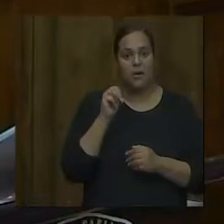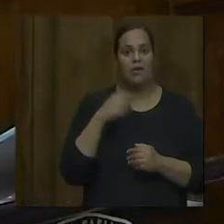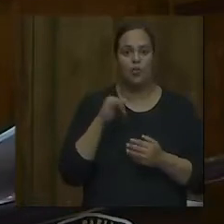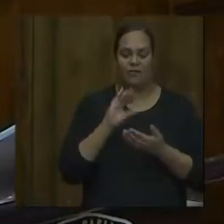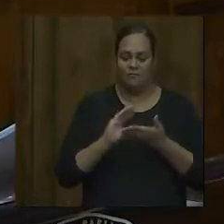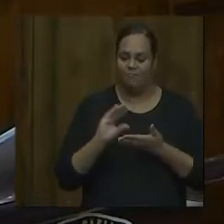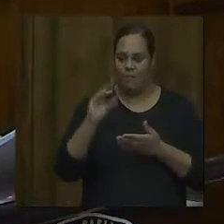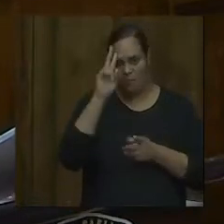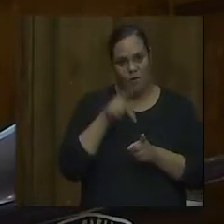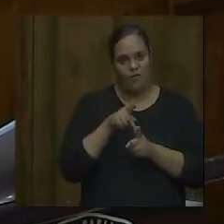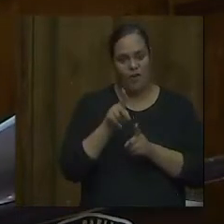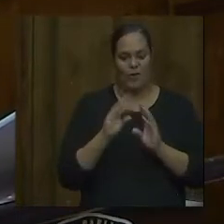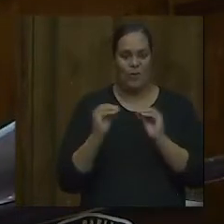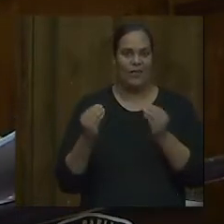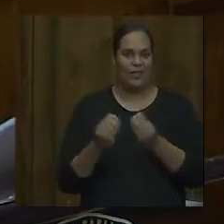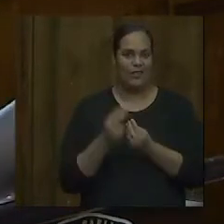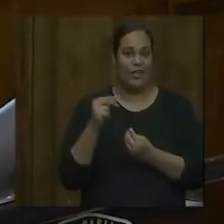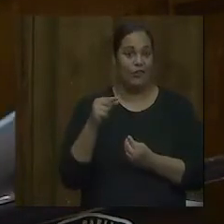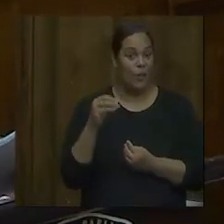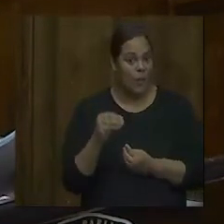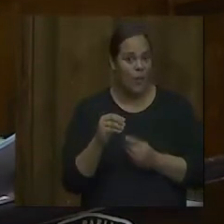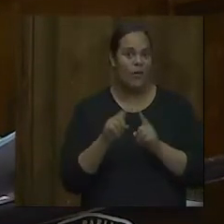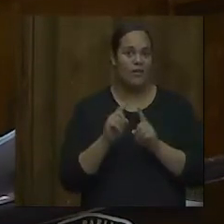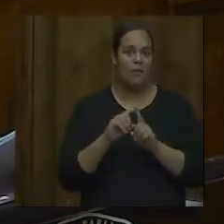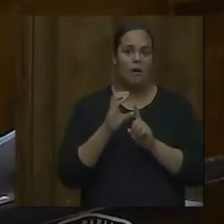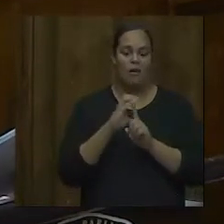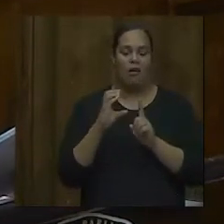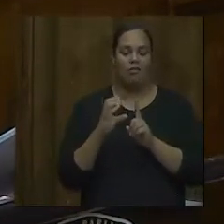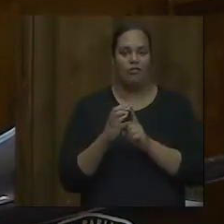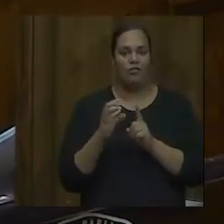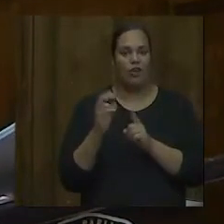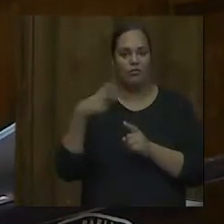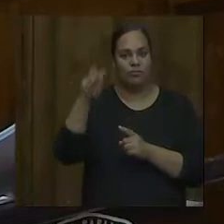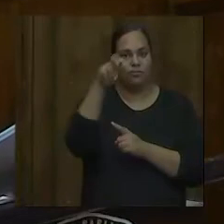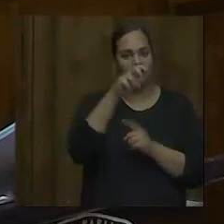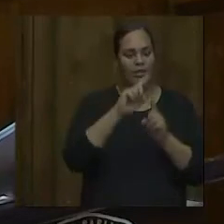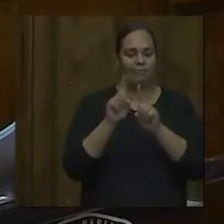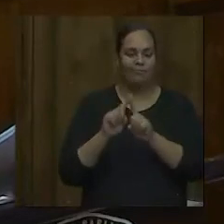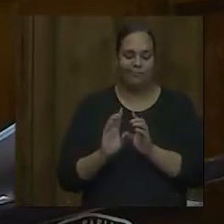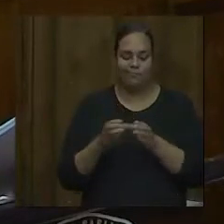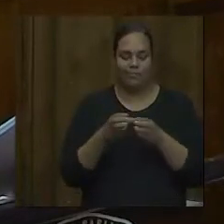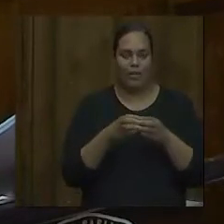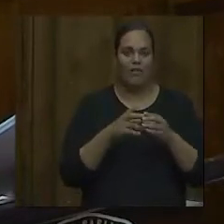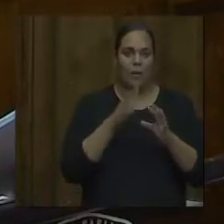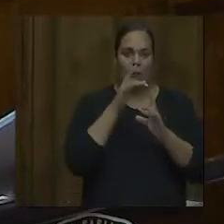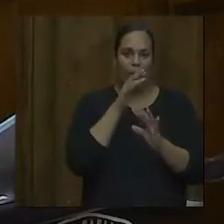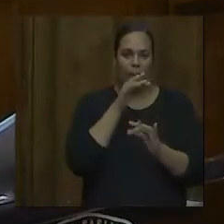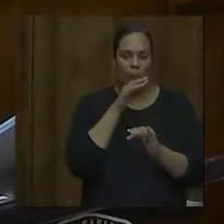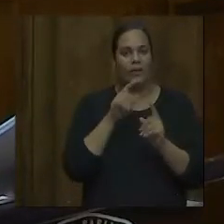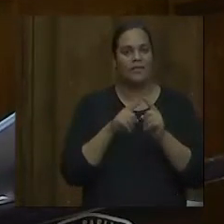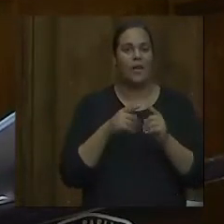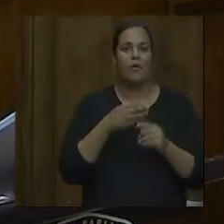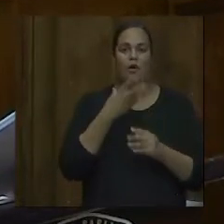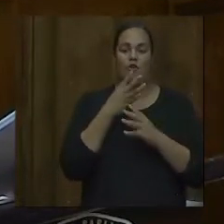invested in professional organizations, NGOs, culture tourism, as well as the umbrella bodies of the minstrels, Christmas bands,